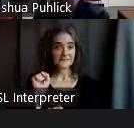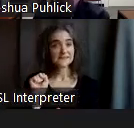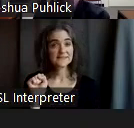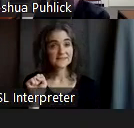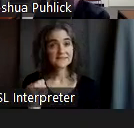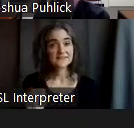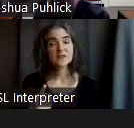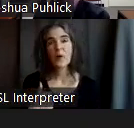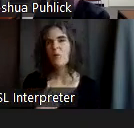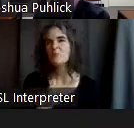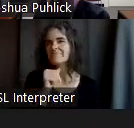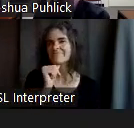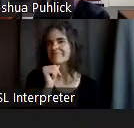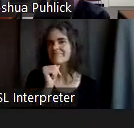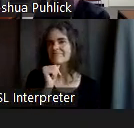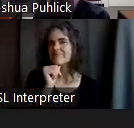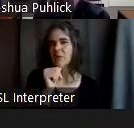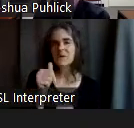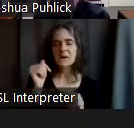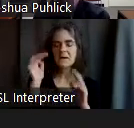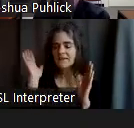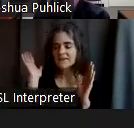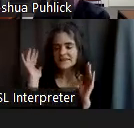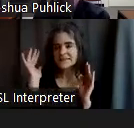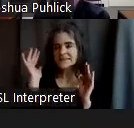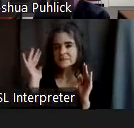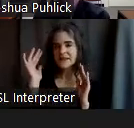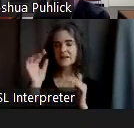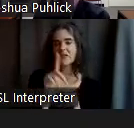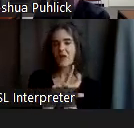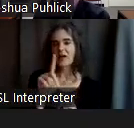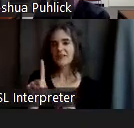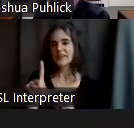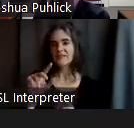wouldn't anticipate that longleaf pine